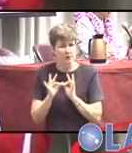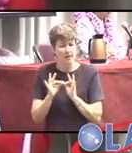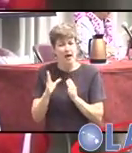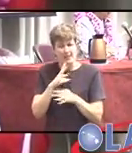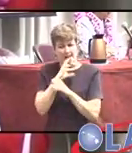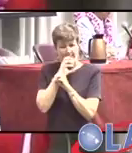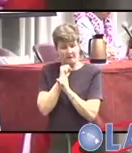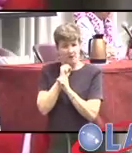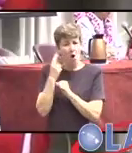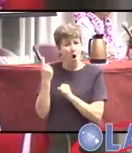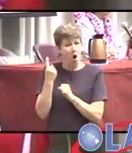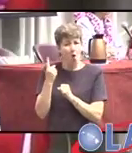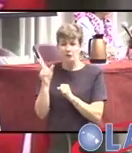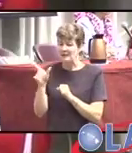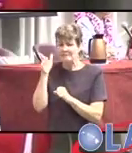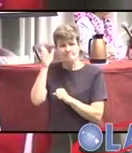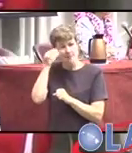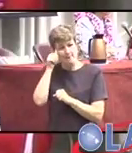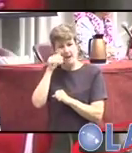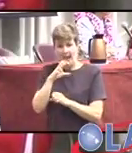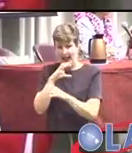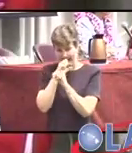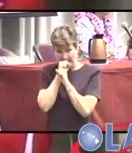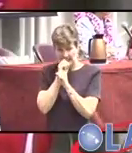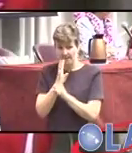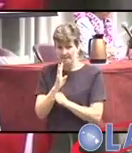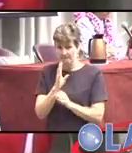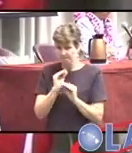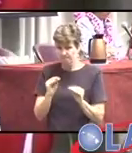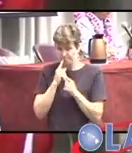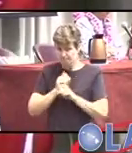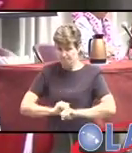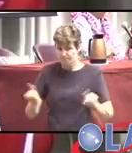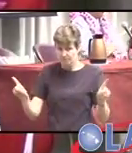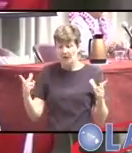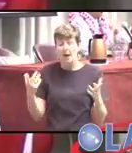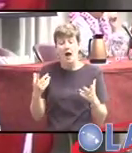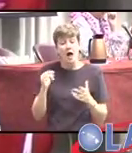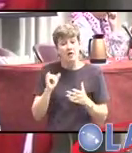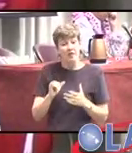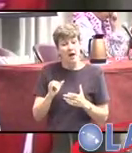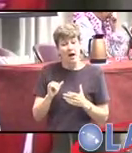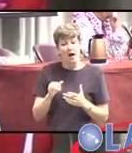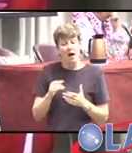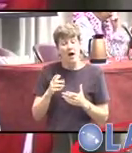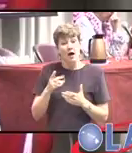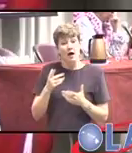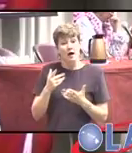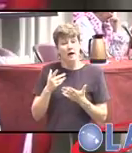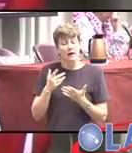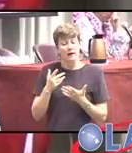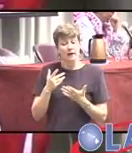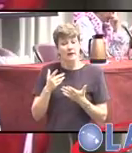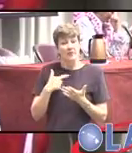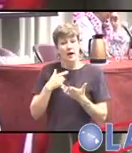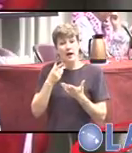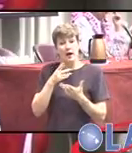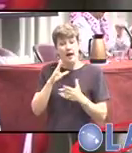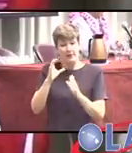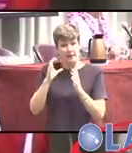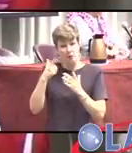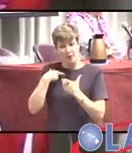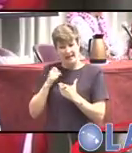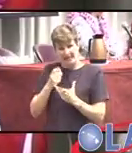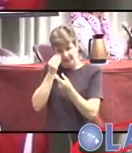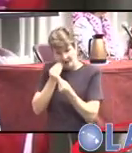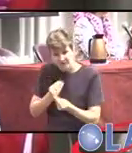would always be upheld, and that the material that we needed to convey to our